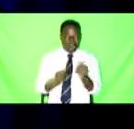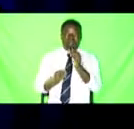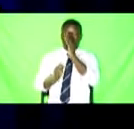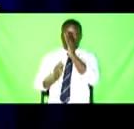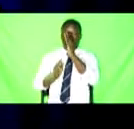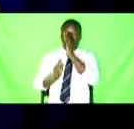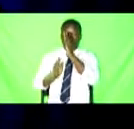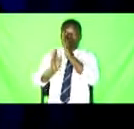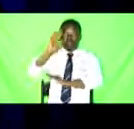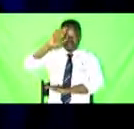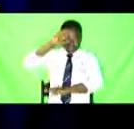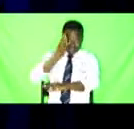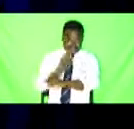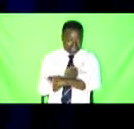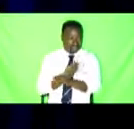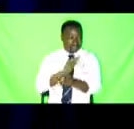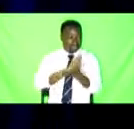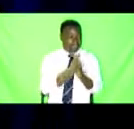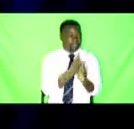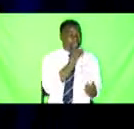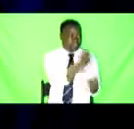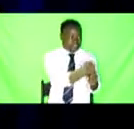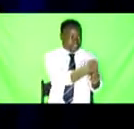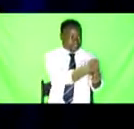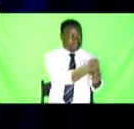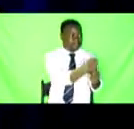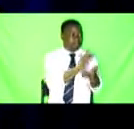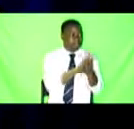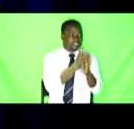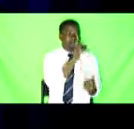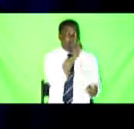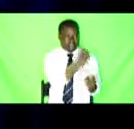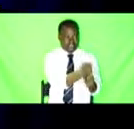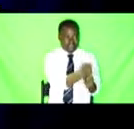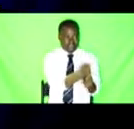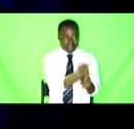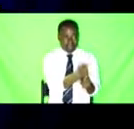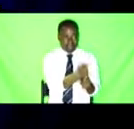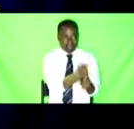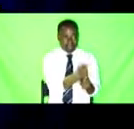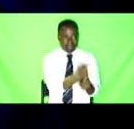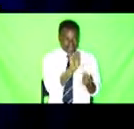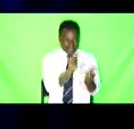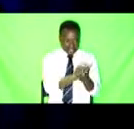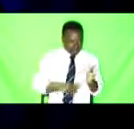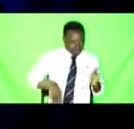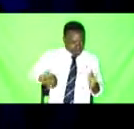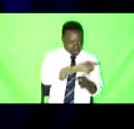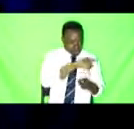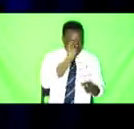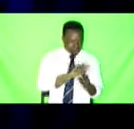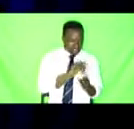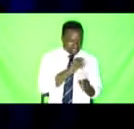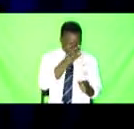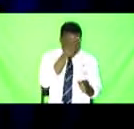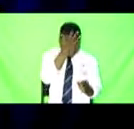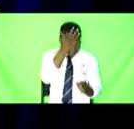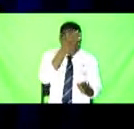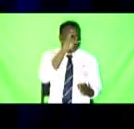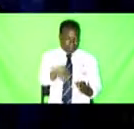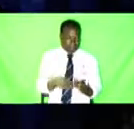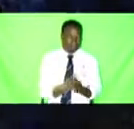is going to be justified. Is going to be justified. Hold that close to your chest. So this is how